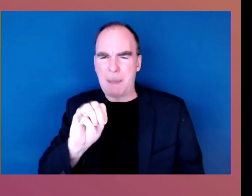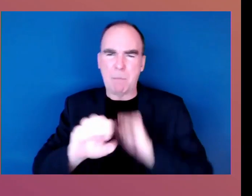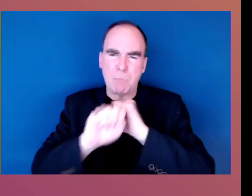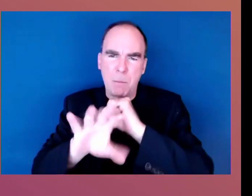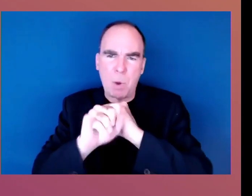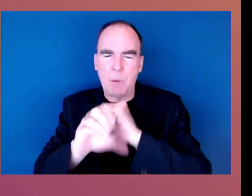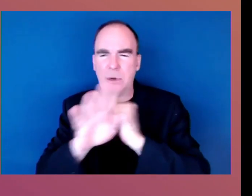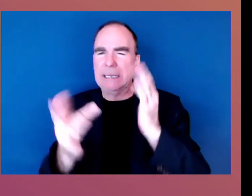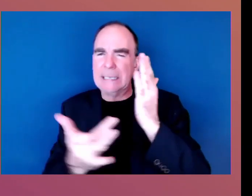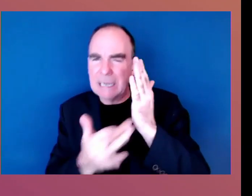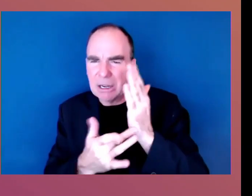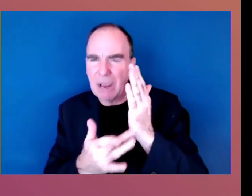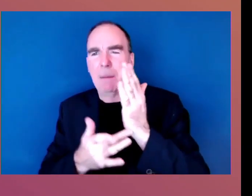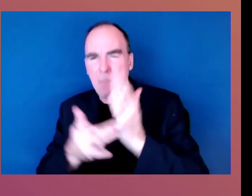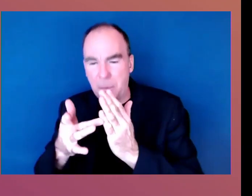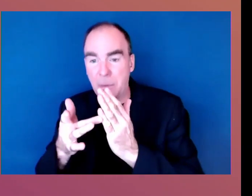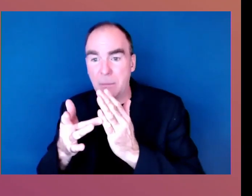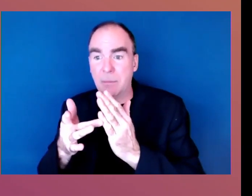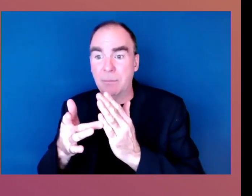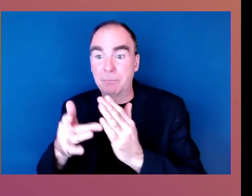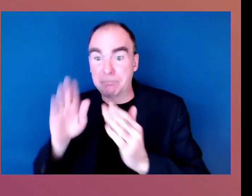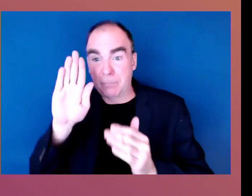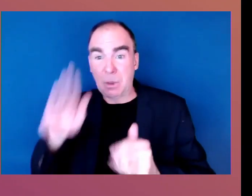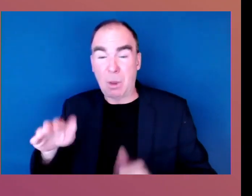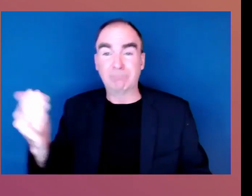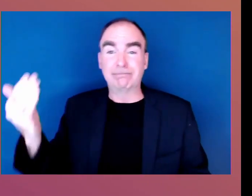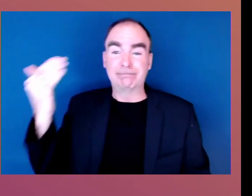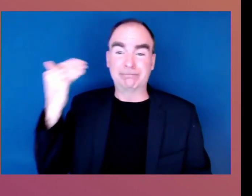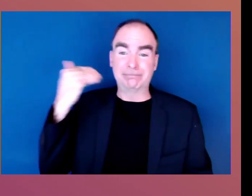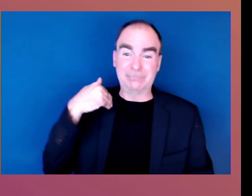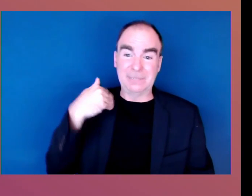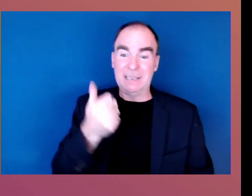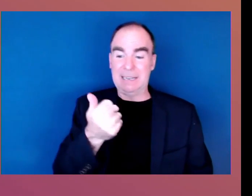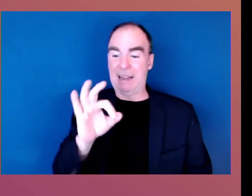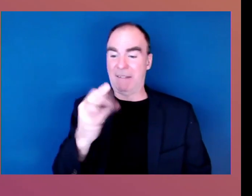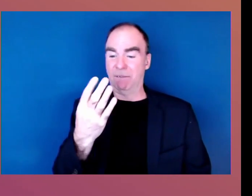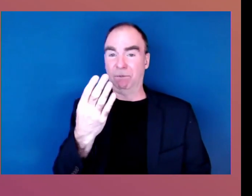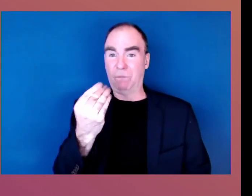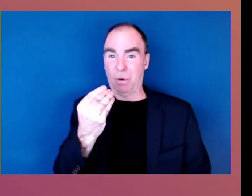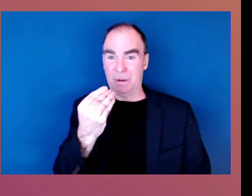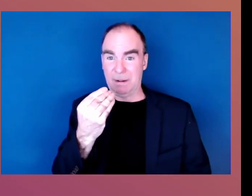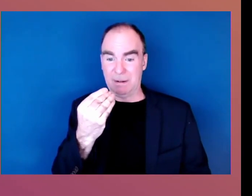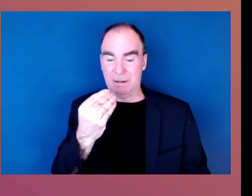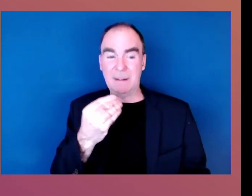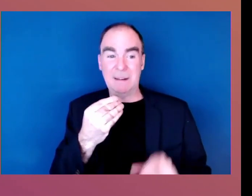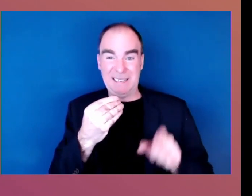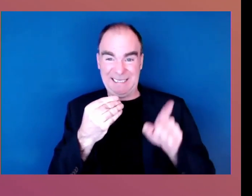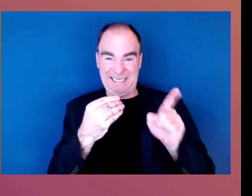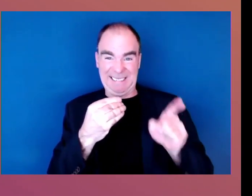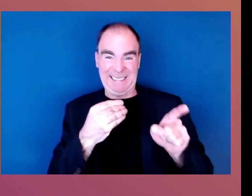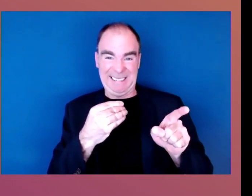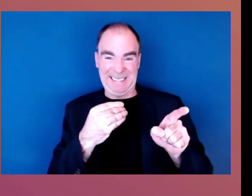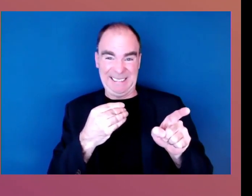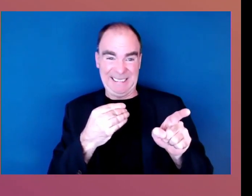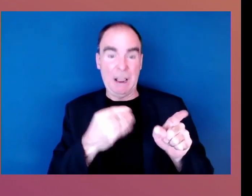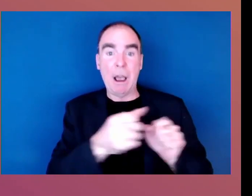in 1914, IBM hired its first employee with a disability. That was remarkably early, long before society